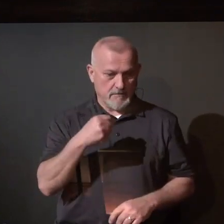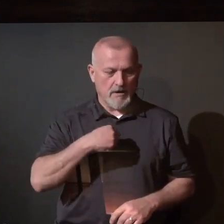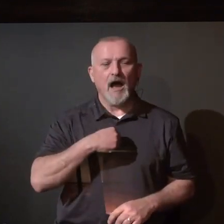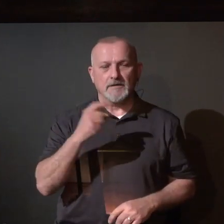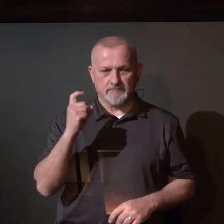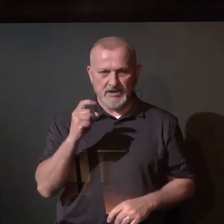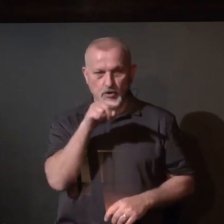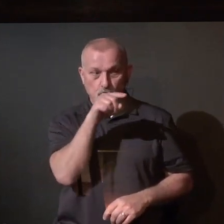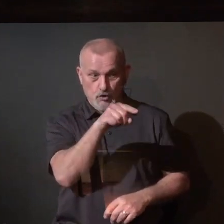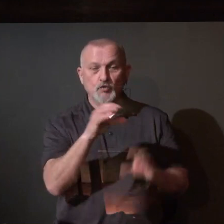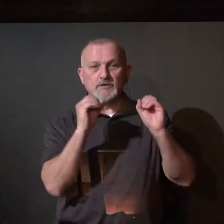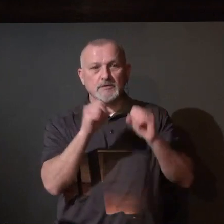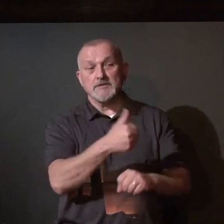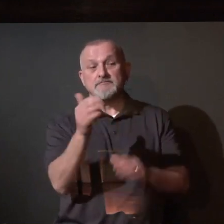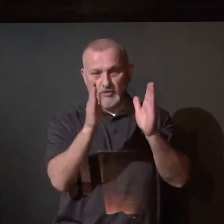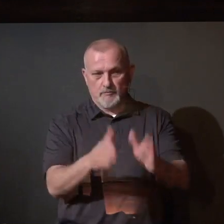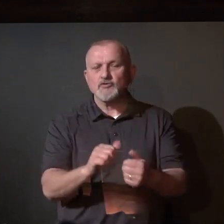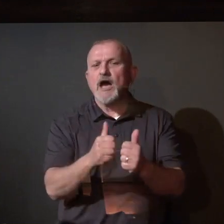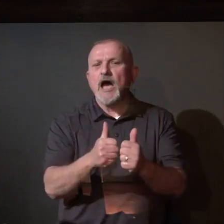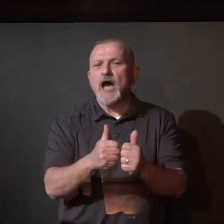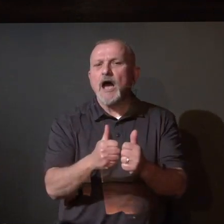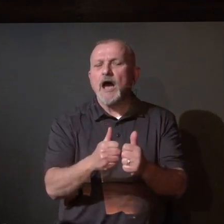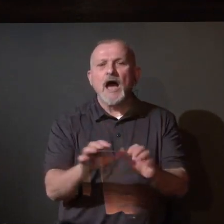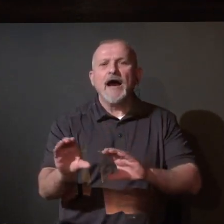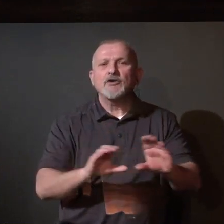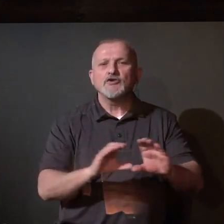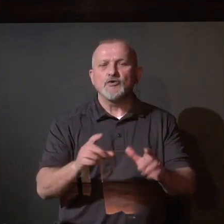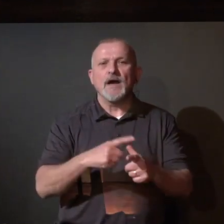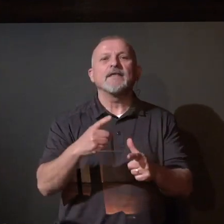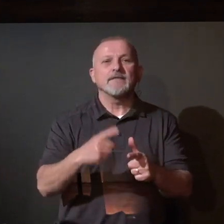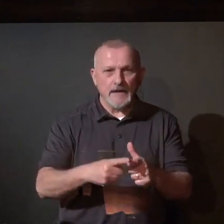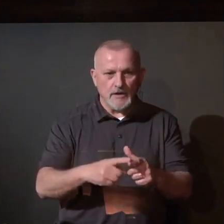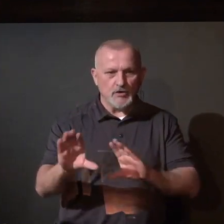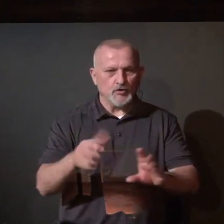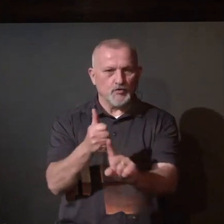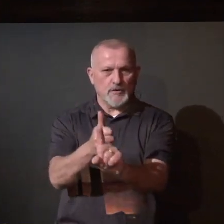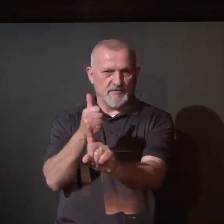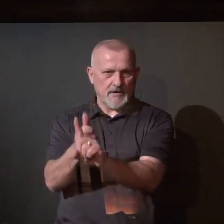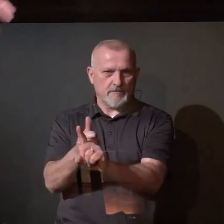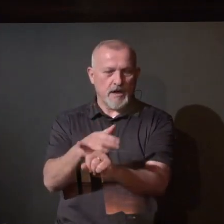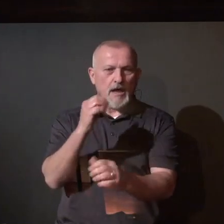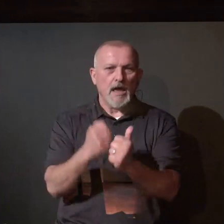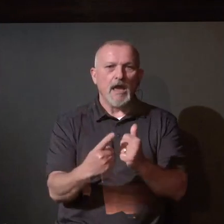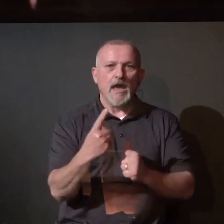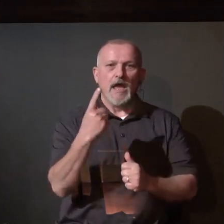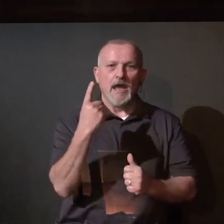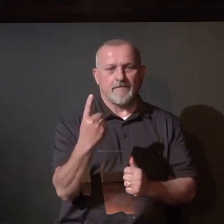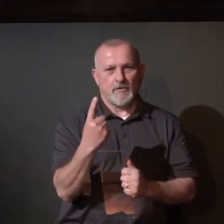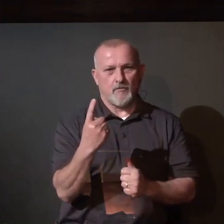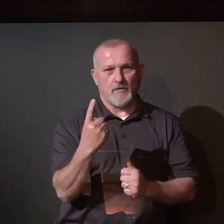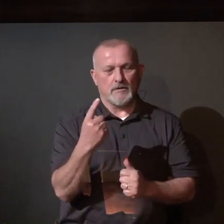have discipled them in teaching them the knowledge and showing them how to do it, then they will do it themselves. Every single one of